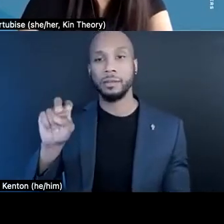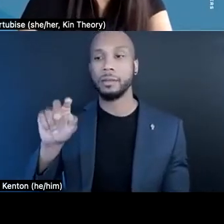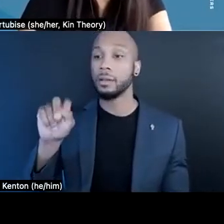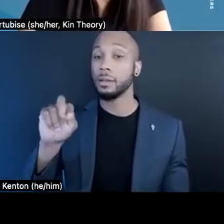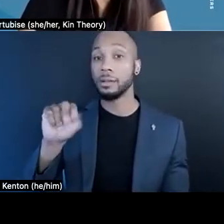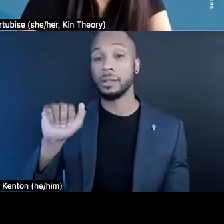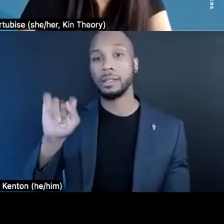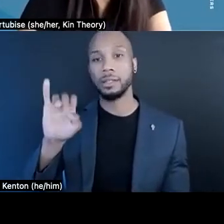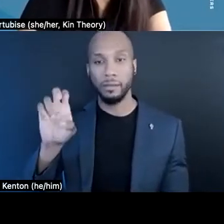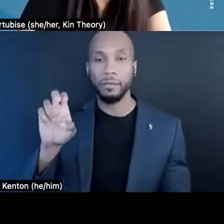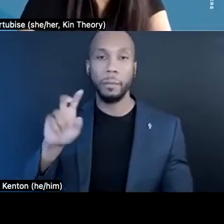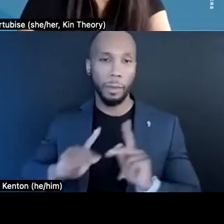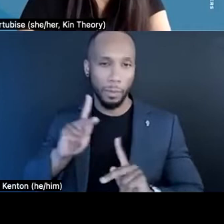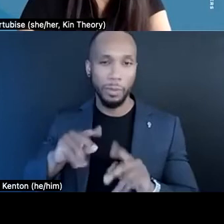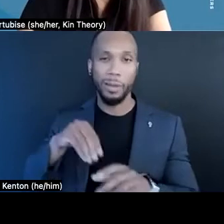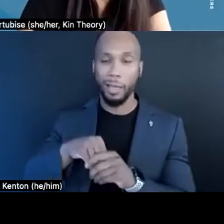documentary form. It was always a